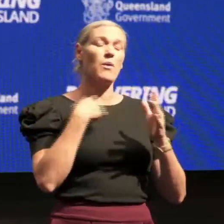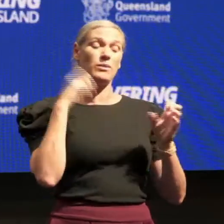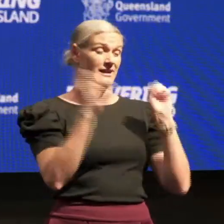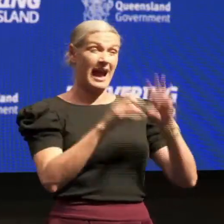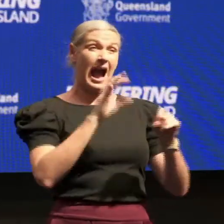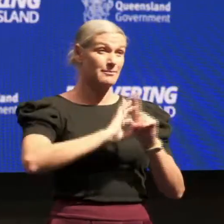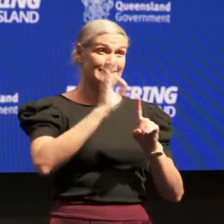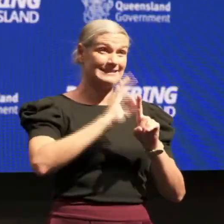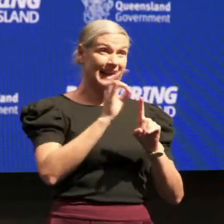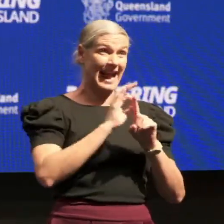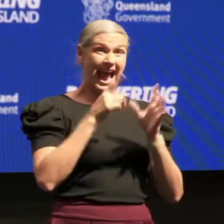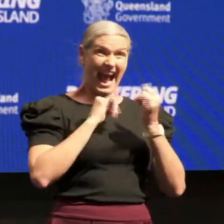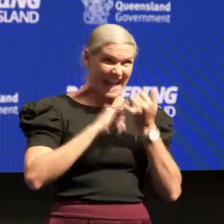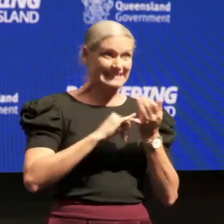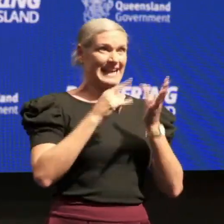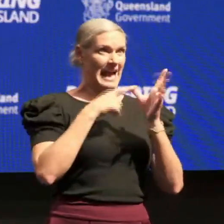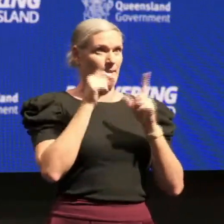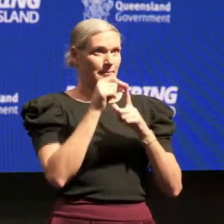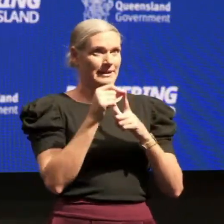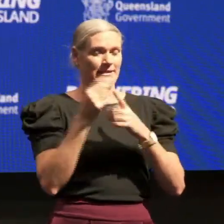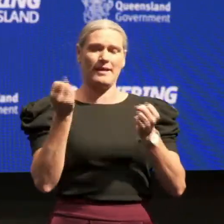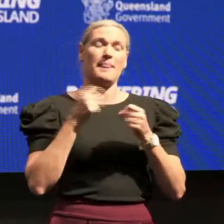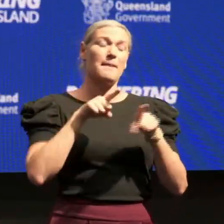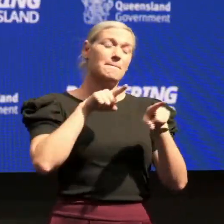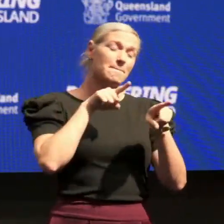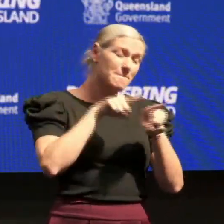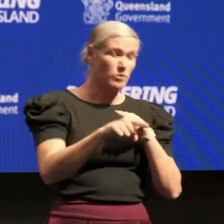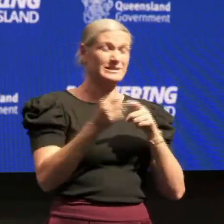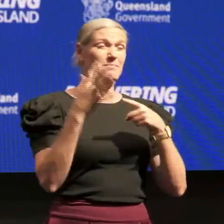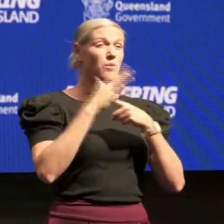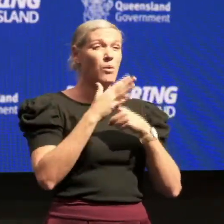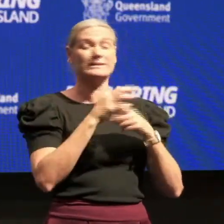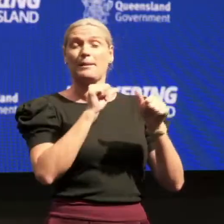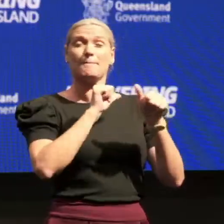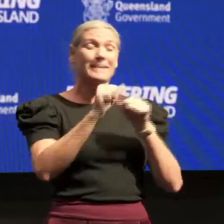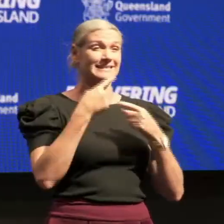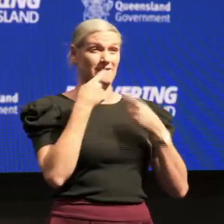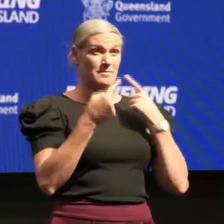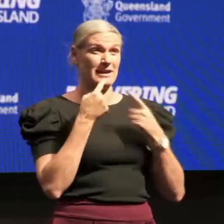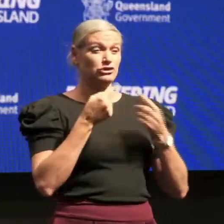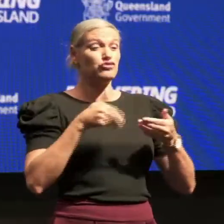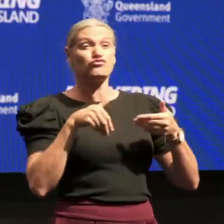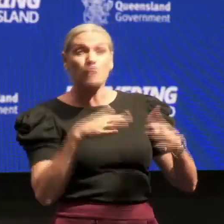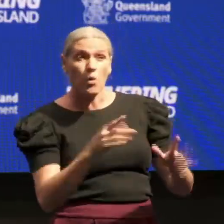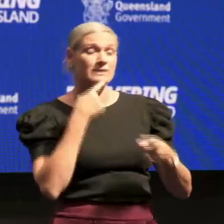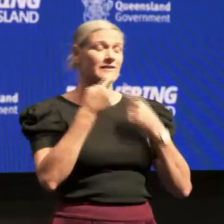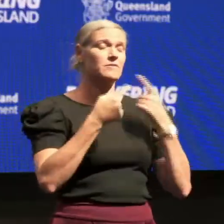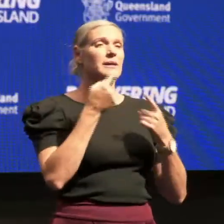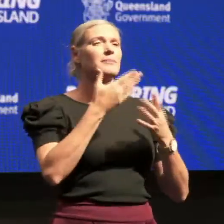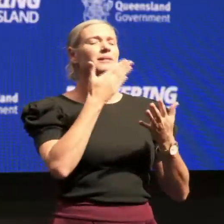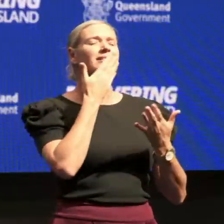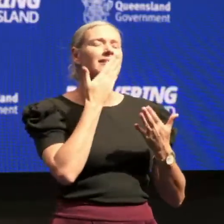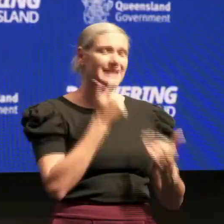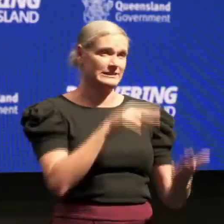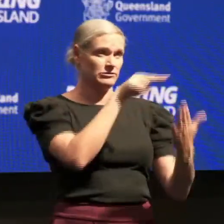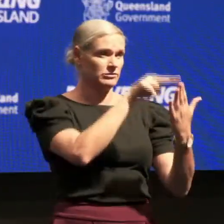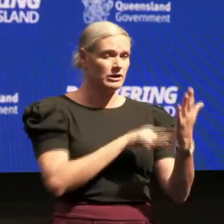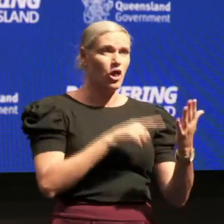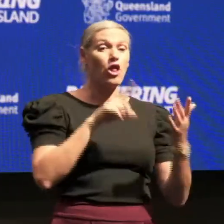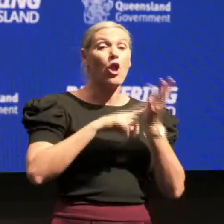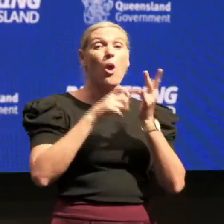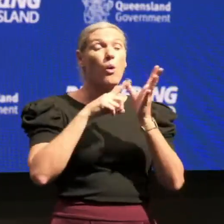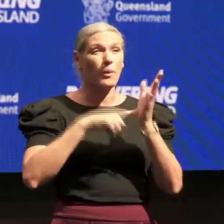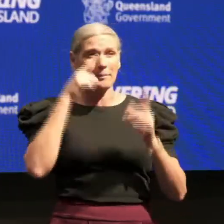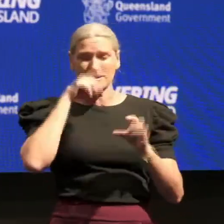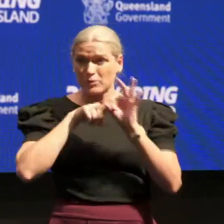it in real time. The best source of messaging for things like roads is to listen and trust the locals